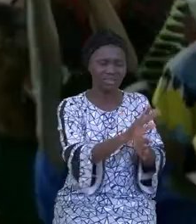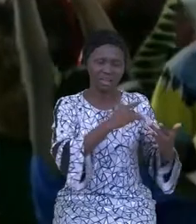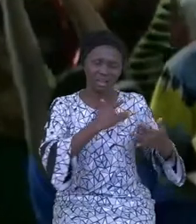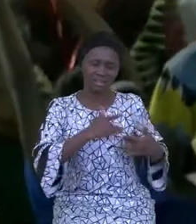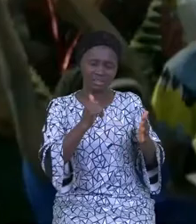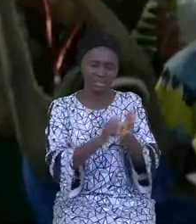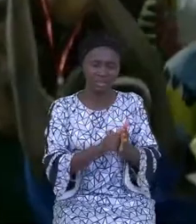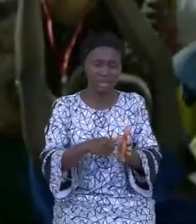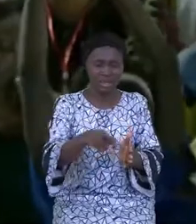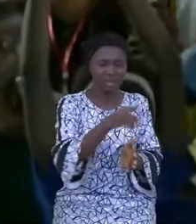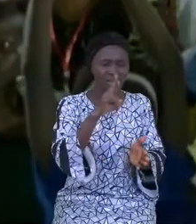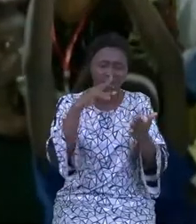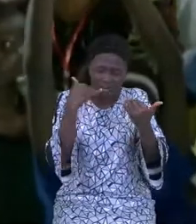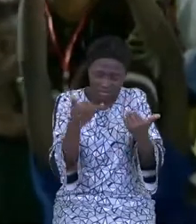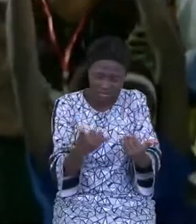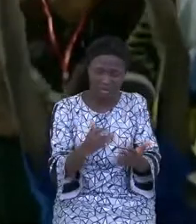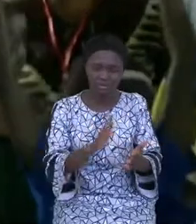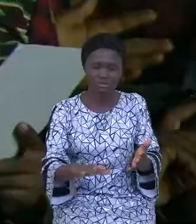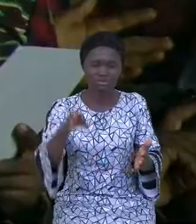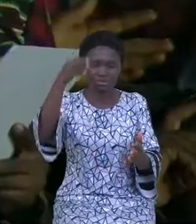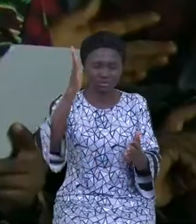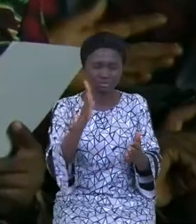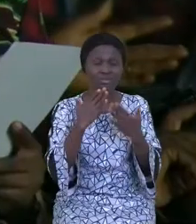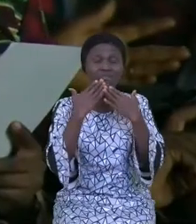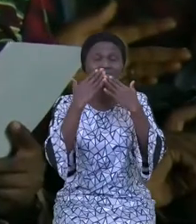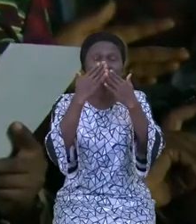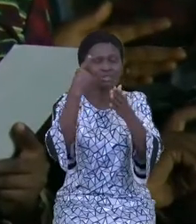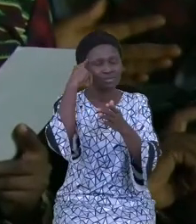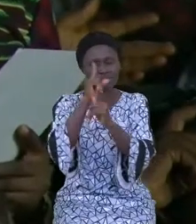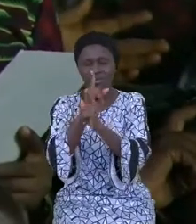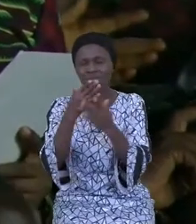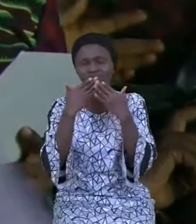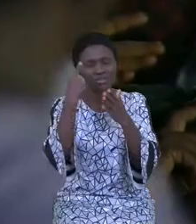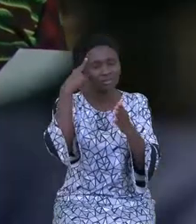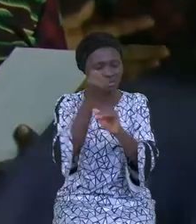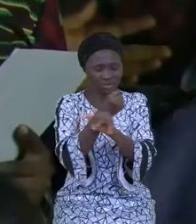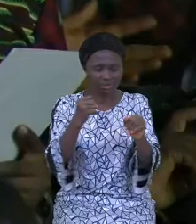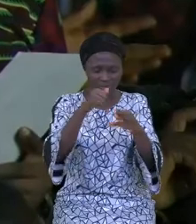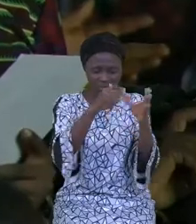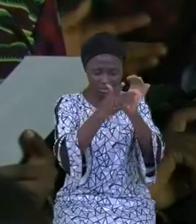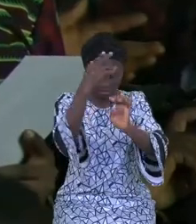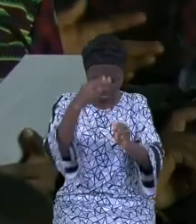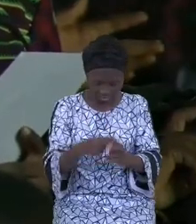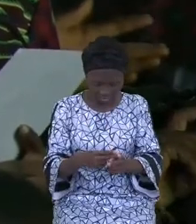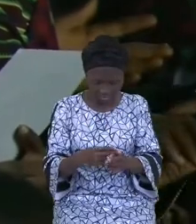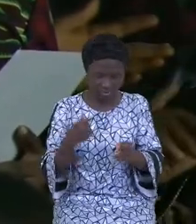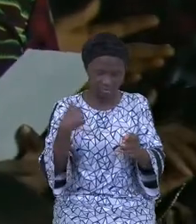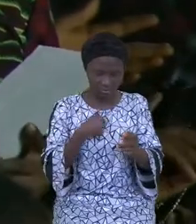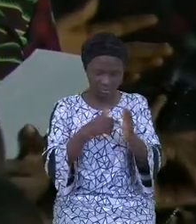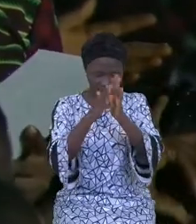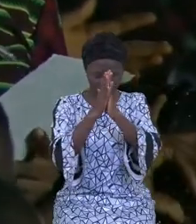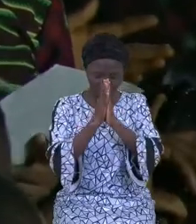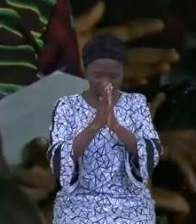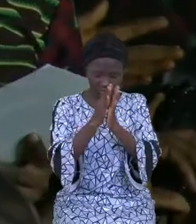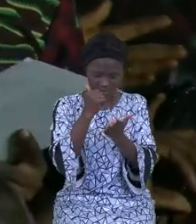God. Thank you for the answer. Thank you for the salvation. In Jesus' name we